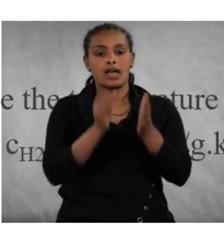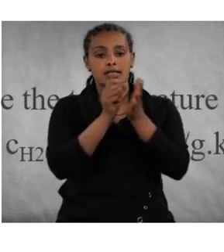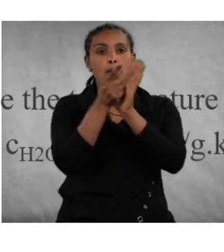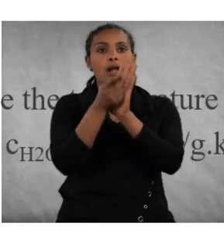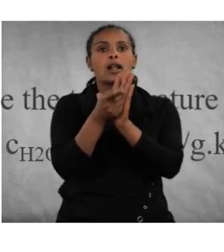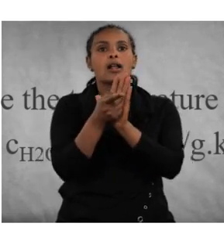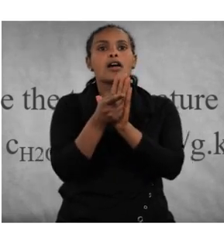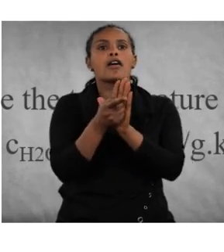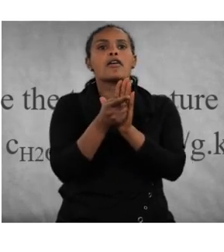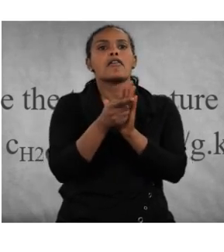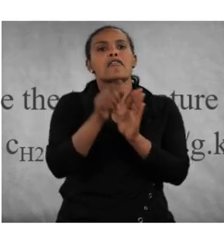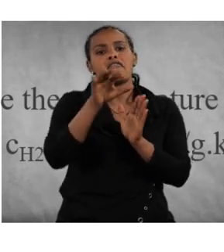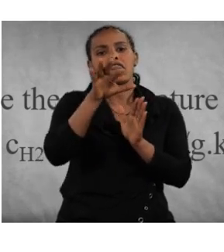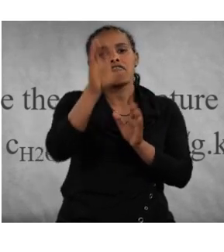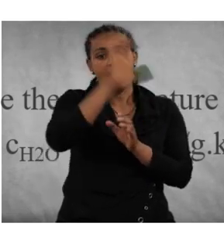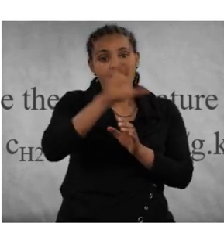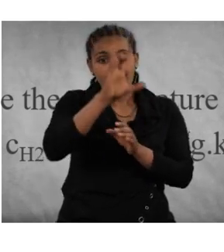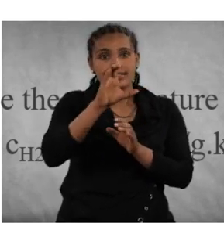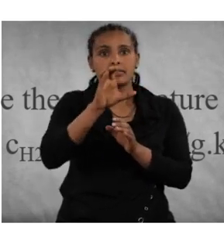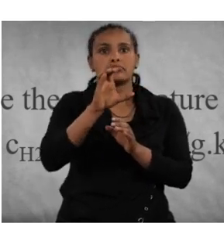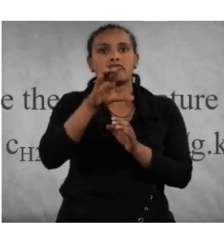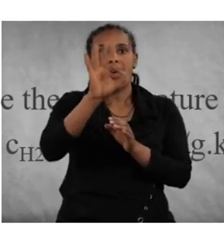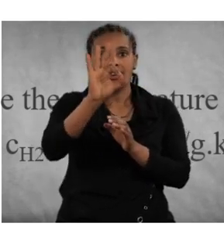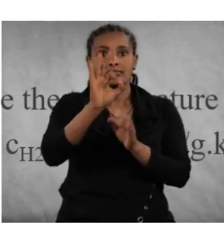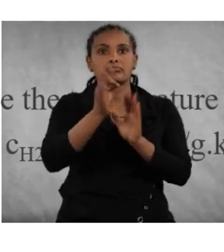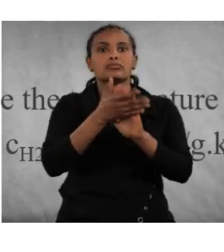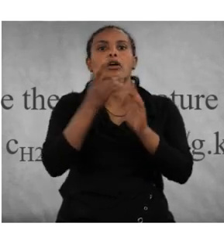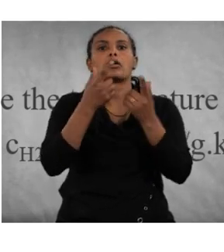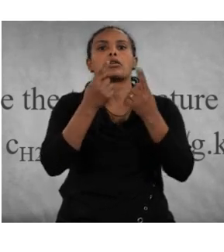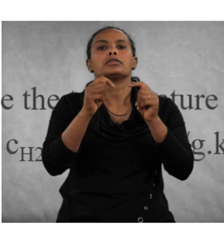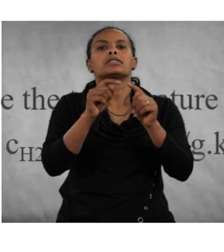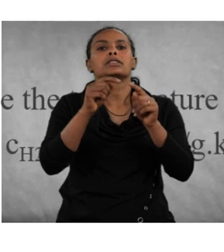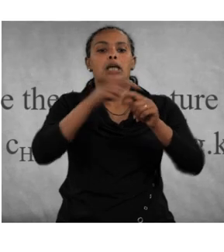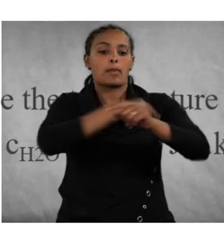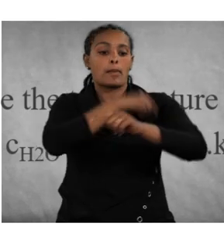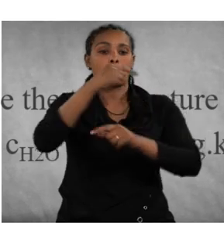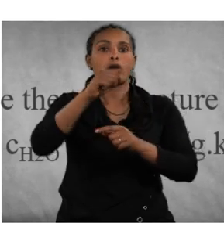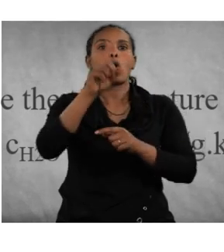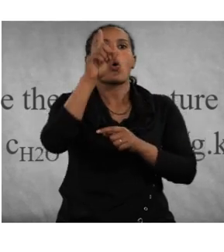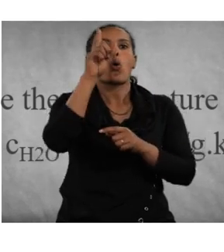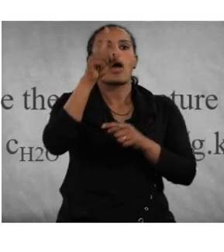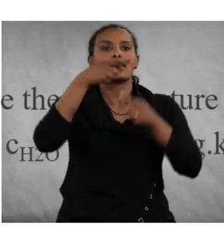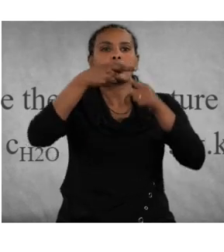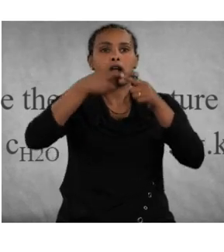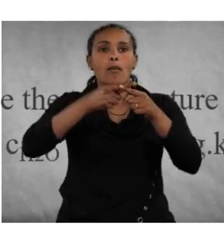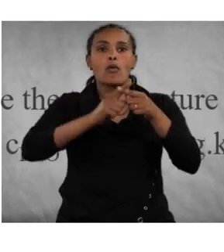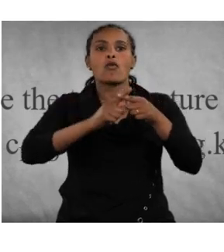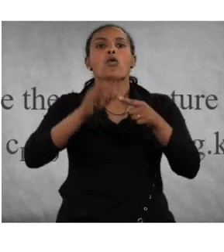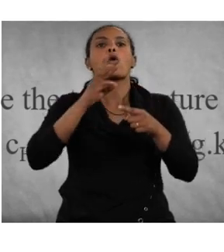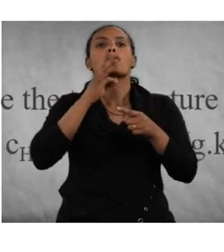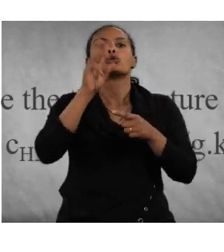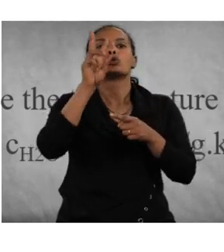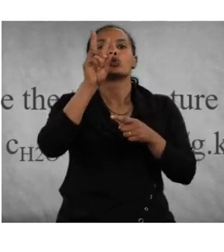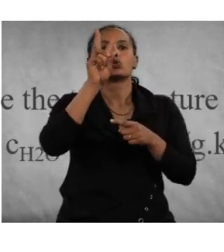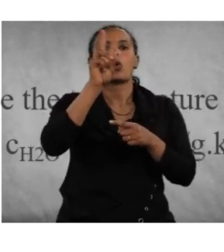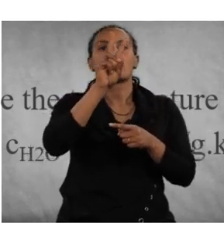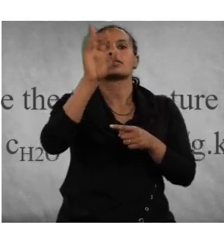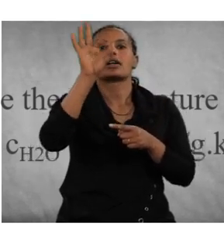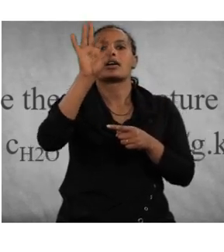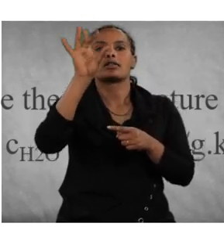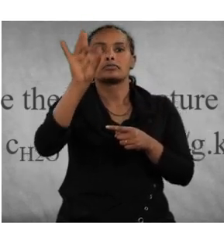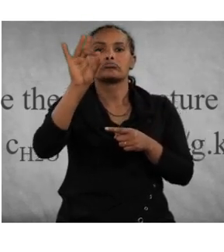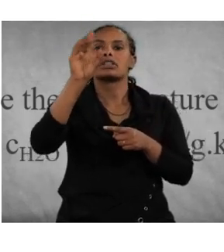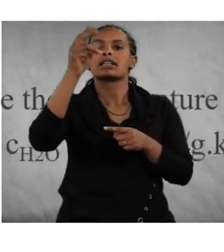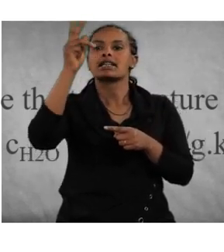Example, find the amount of heat required to raise the temperature of 1 gram of water from 298 Kelvin